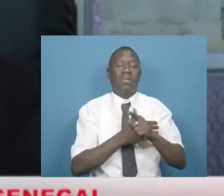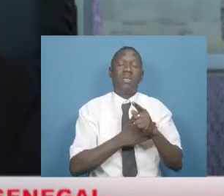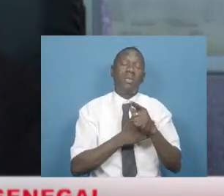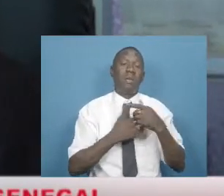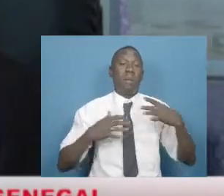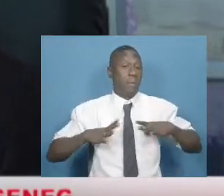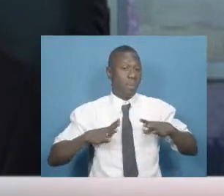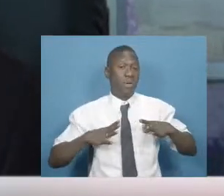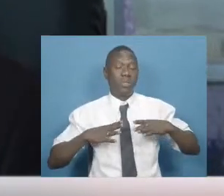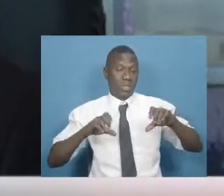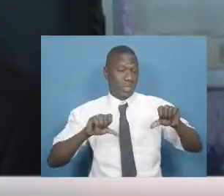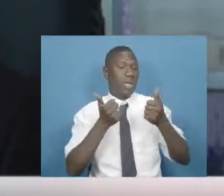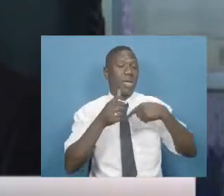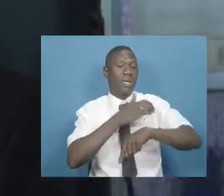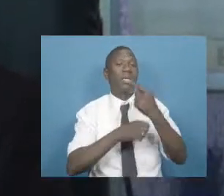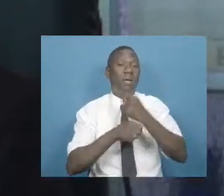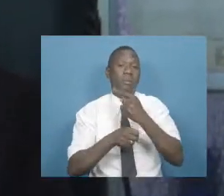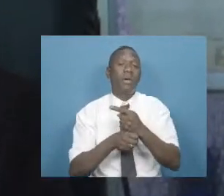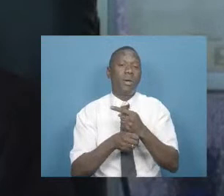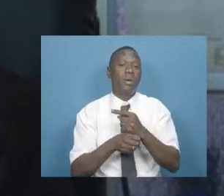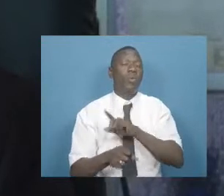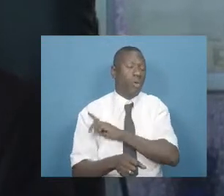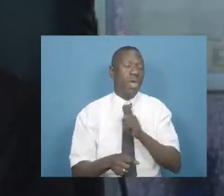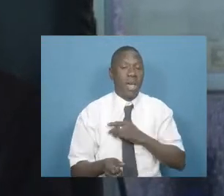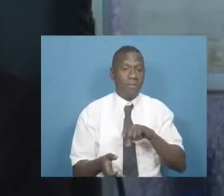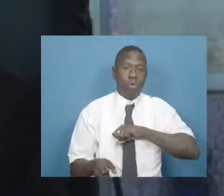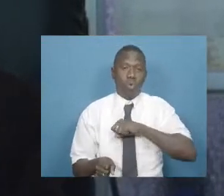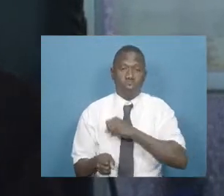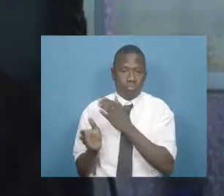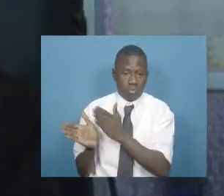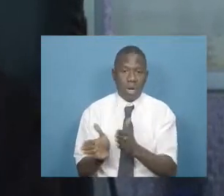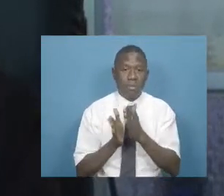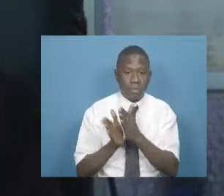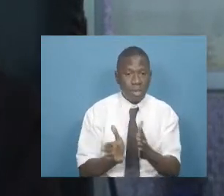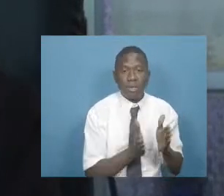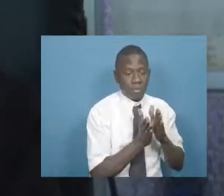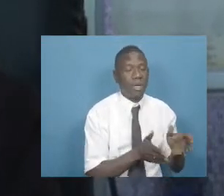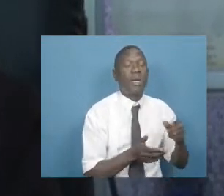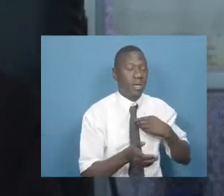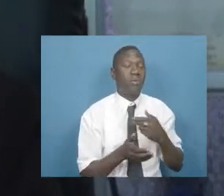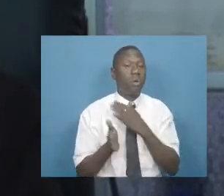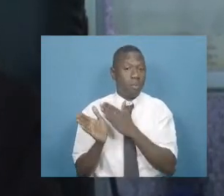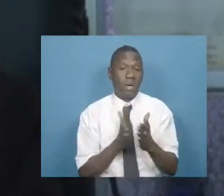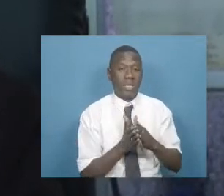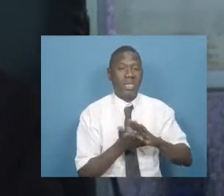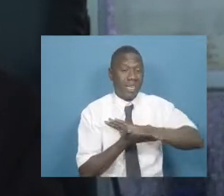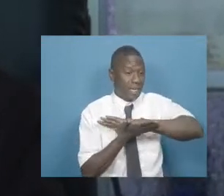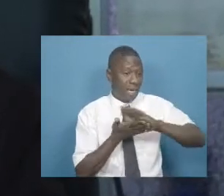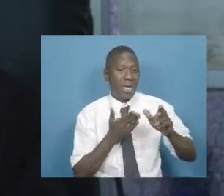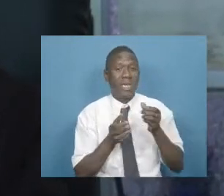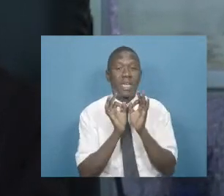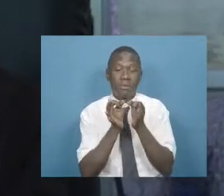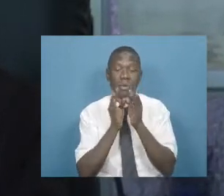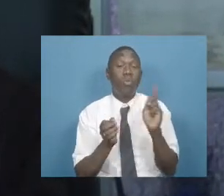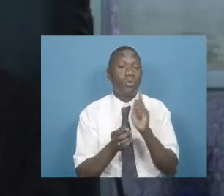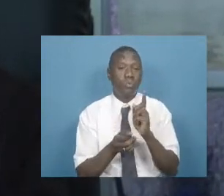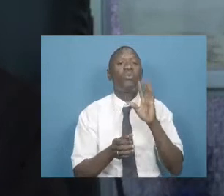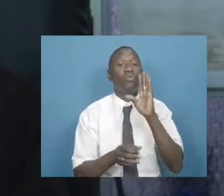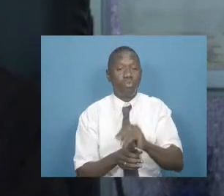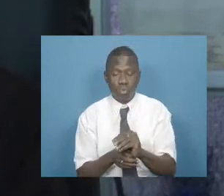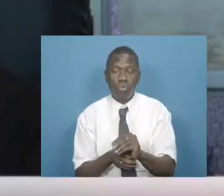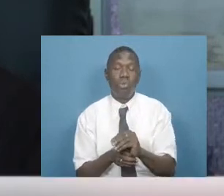the preparation started in the Gambia, we had our plan, and then the plan clearly states what we should be